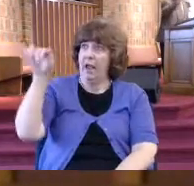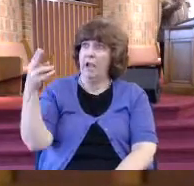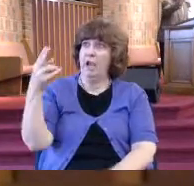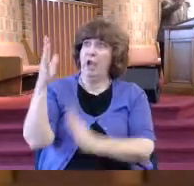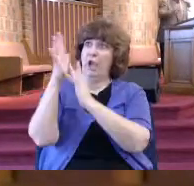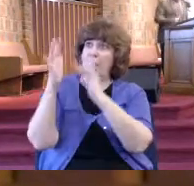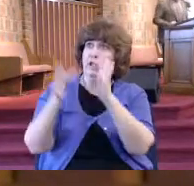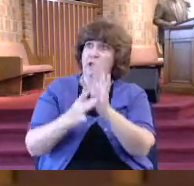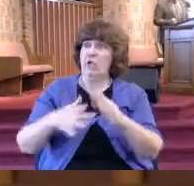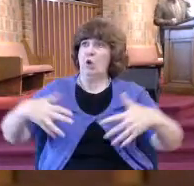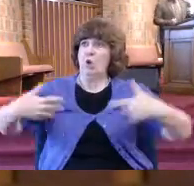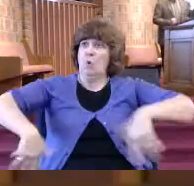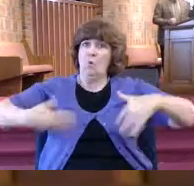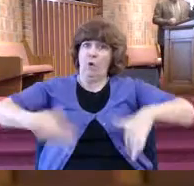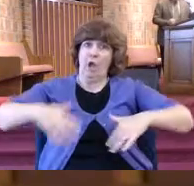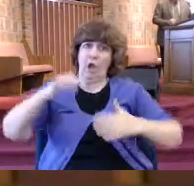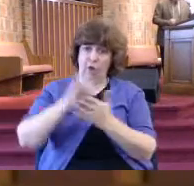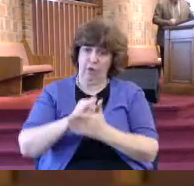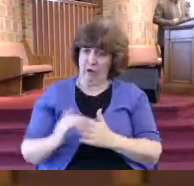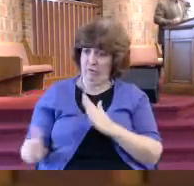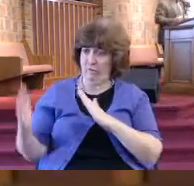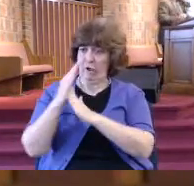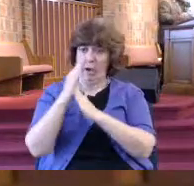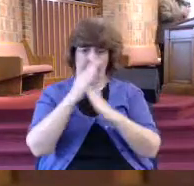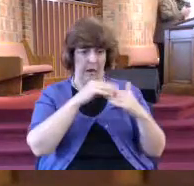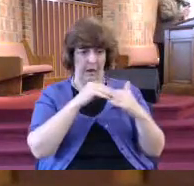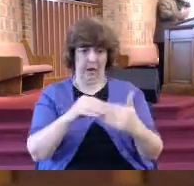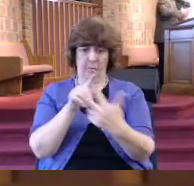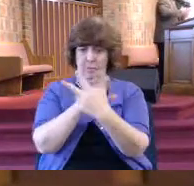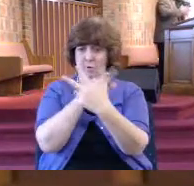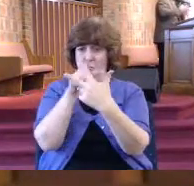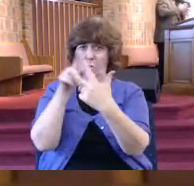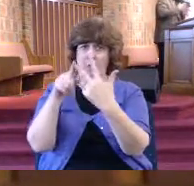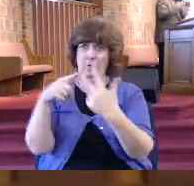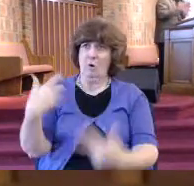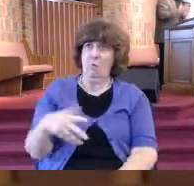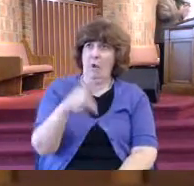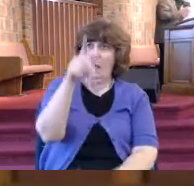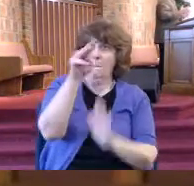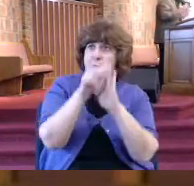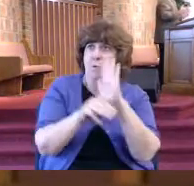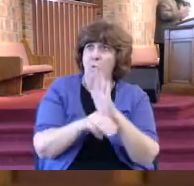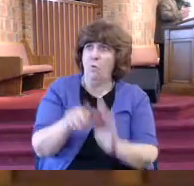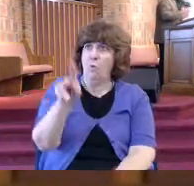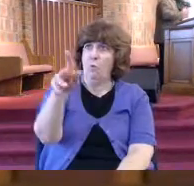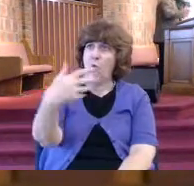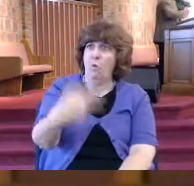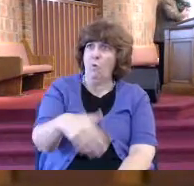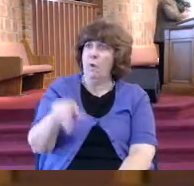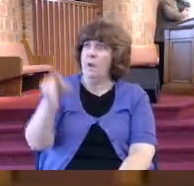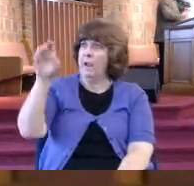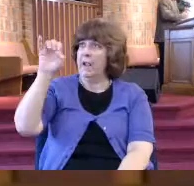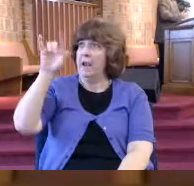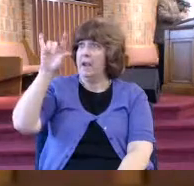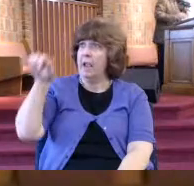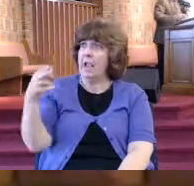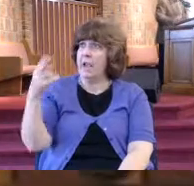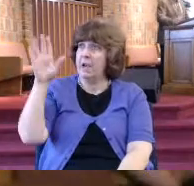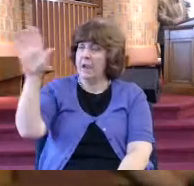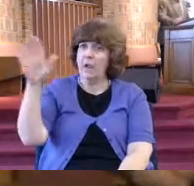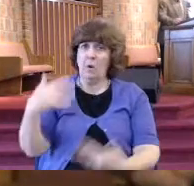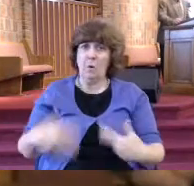have Moses and we have Elijah. And Peter's actually making, from his point of